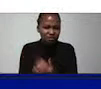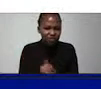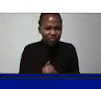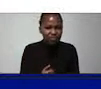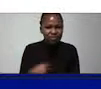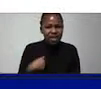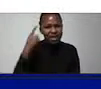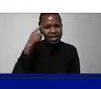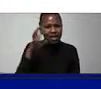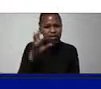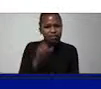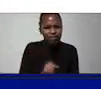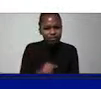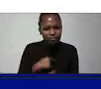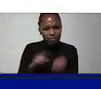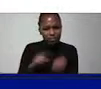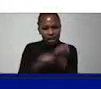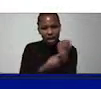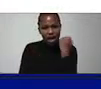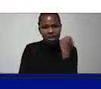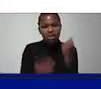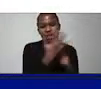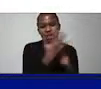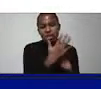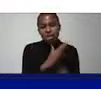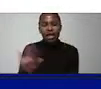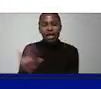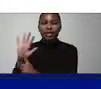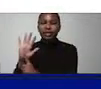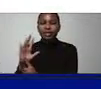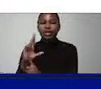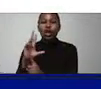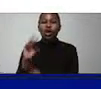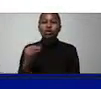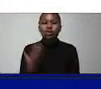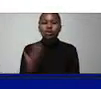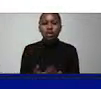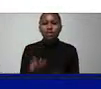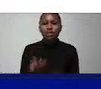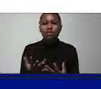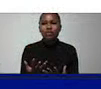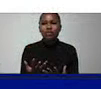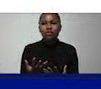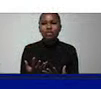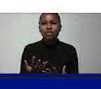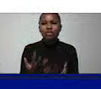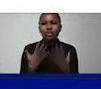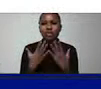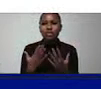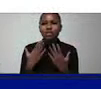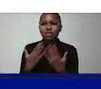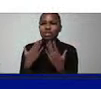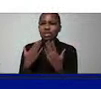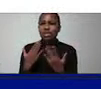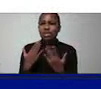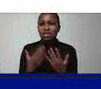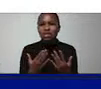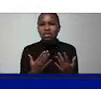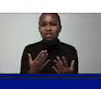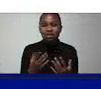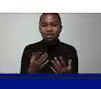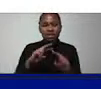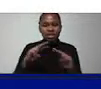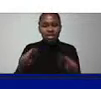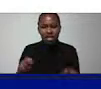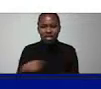that is actually my last slide. But I must actually give compliments also to BFEP, because we're actually working together, you know, on the research that we're